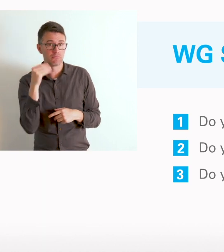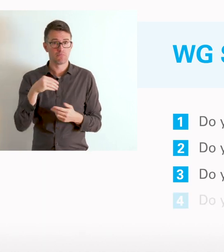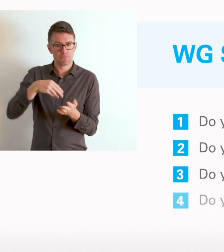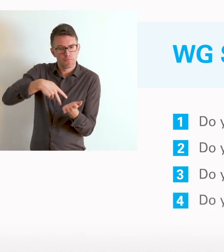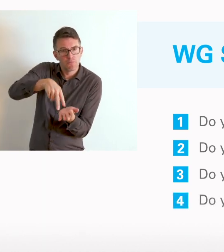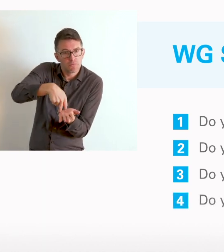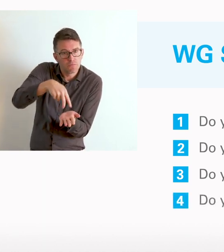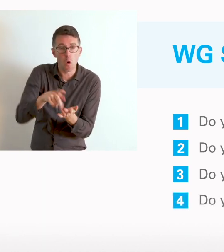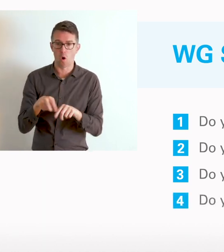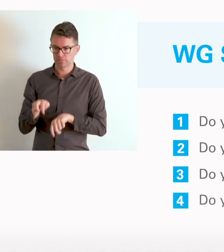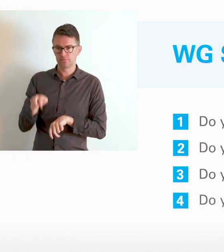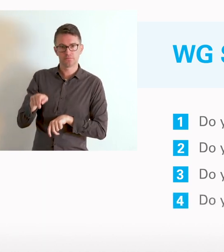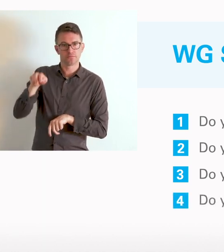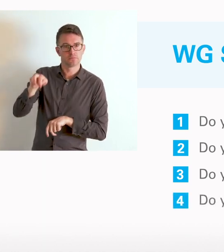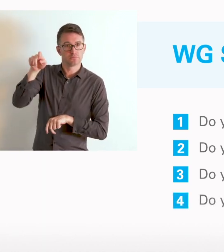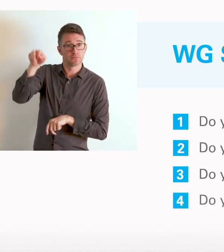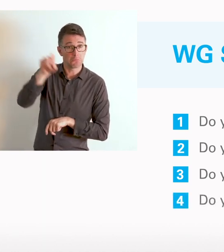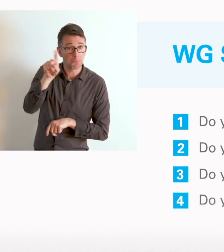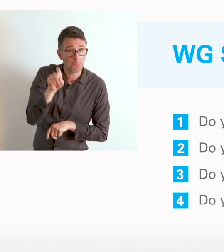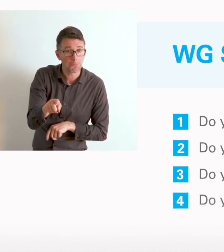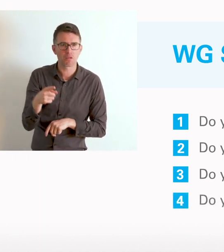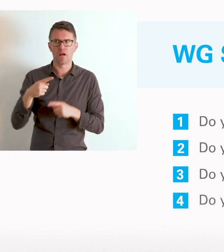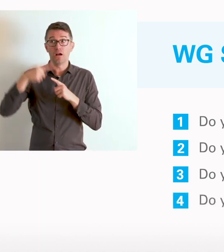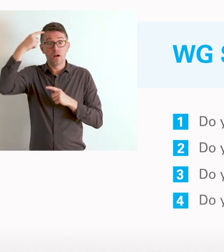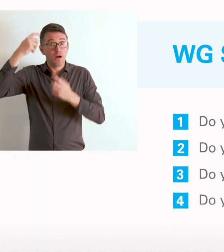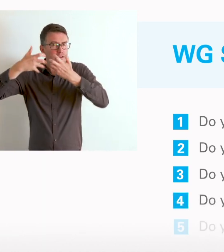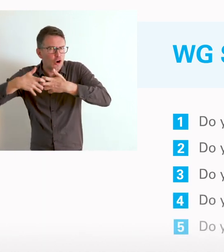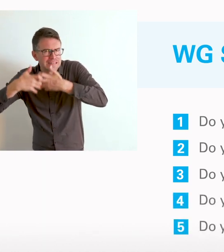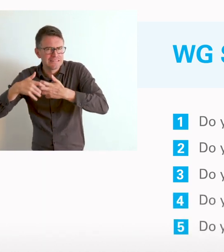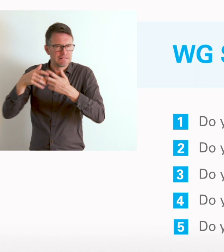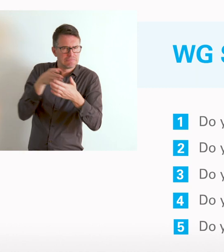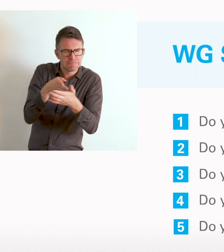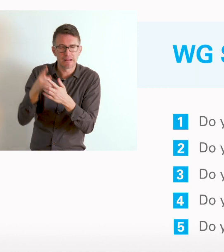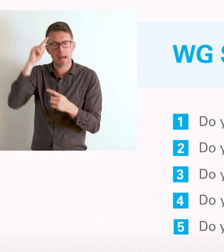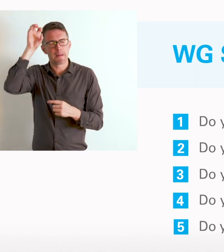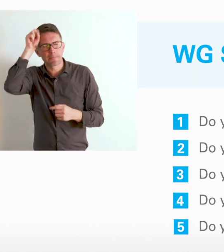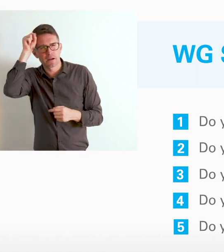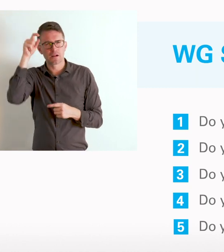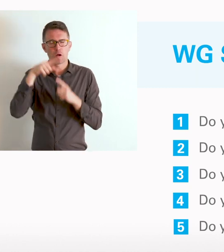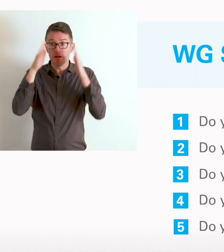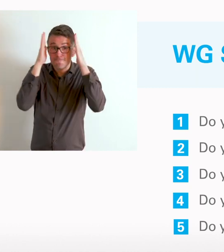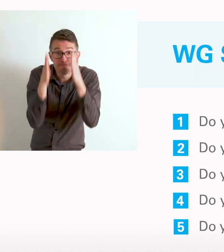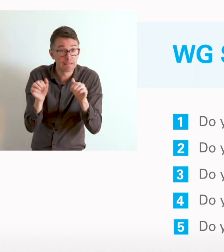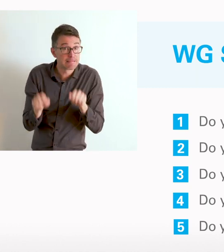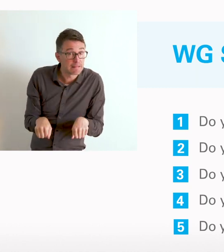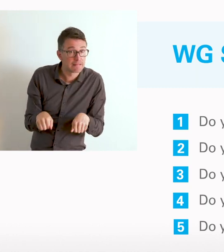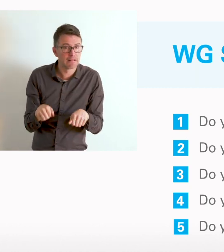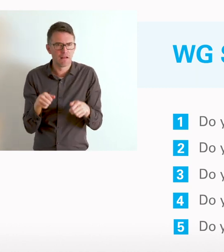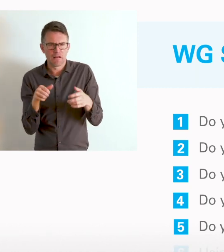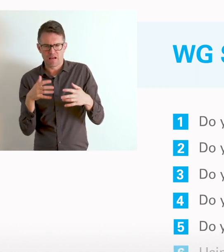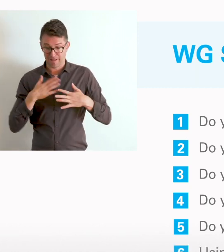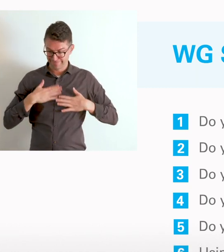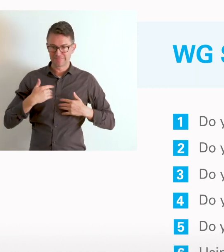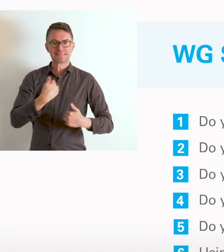stairs, difficulty with cognition, like remembering or concentrating, difficulty with self-care, like washing all over or